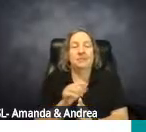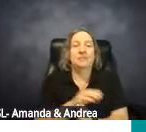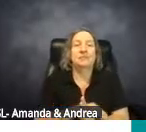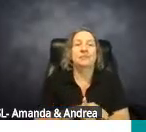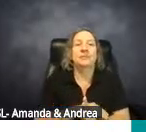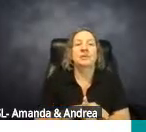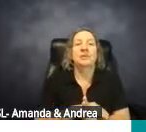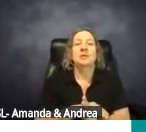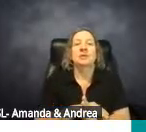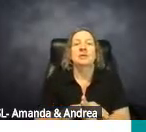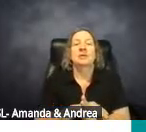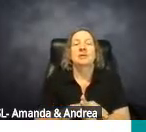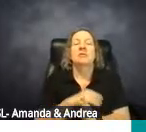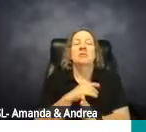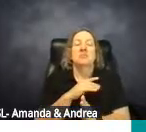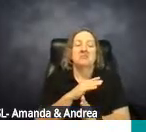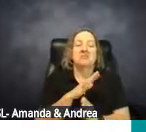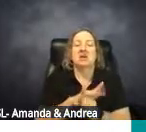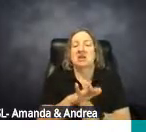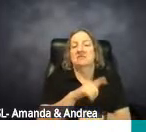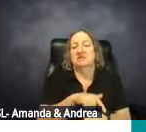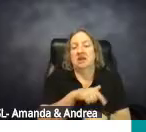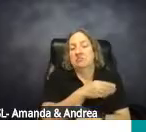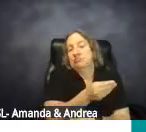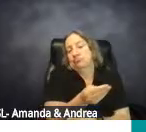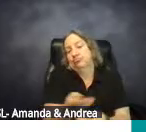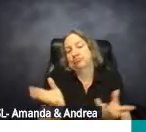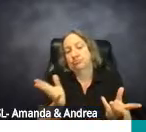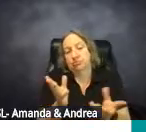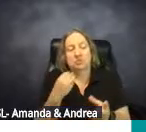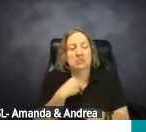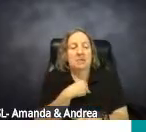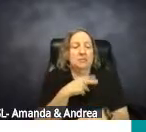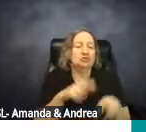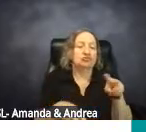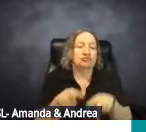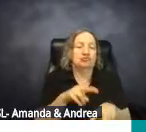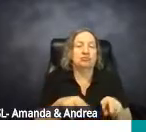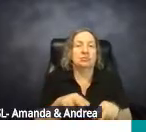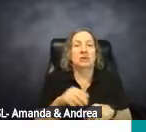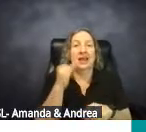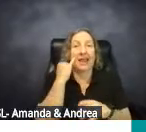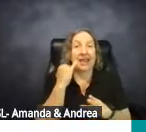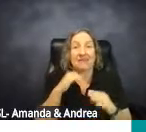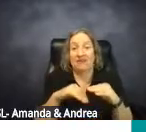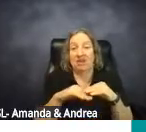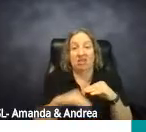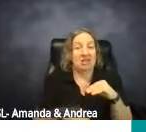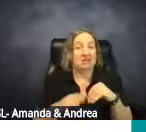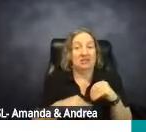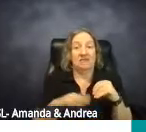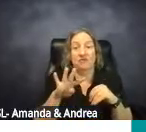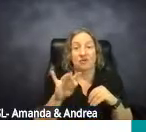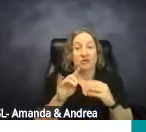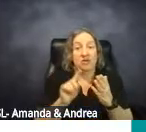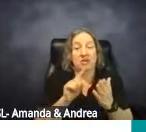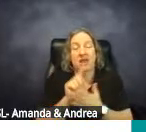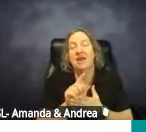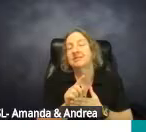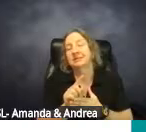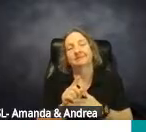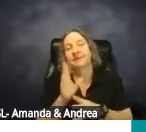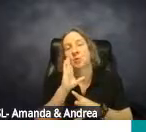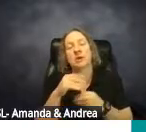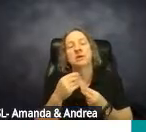in order to be distributed to advisory group members. Comments received after that point will be distributed to members